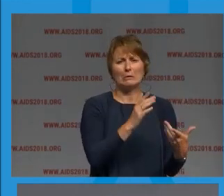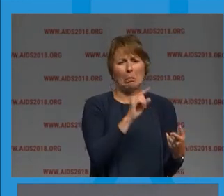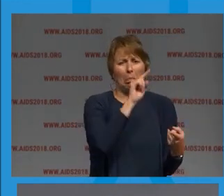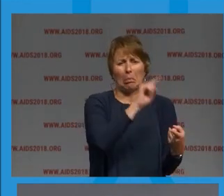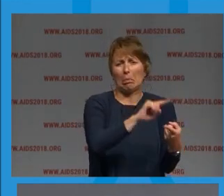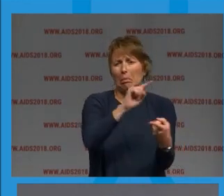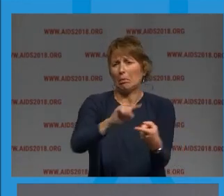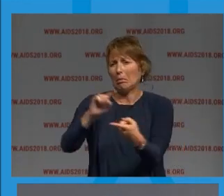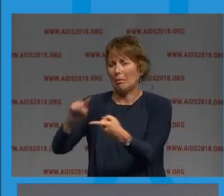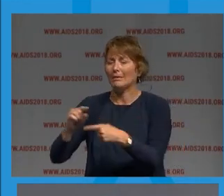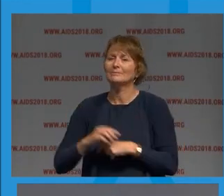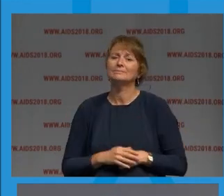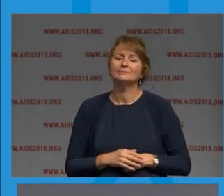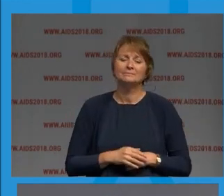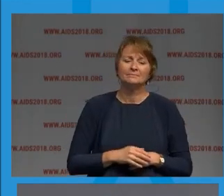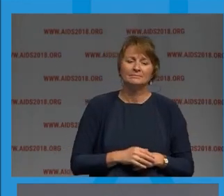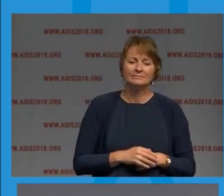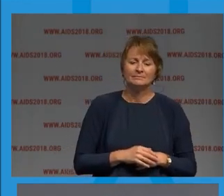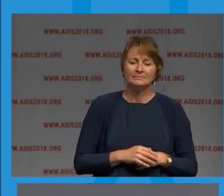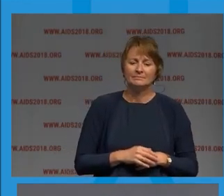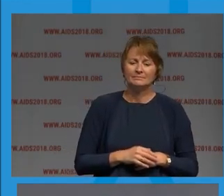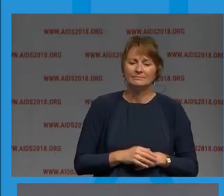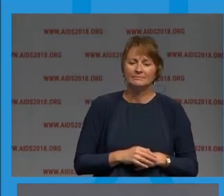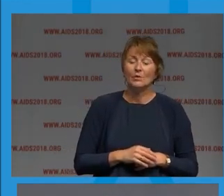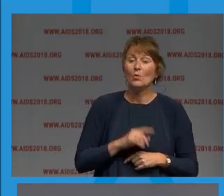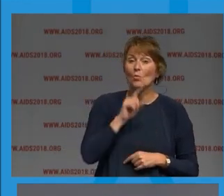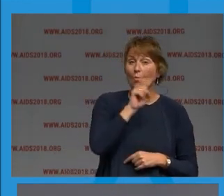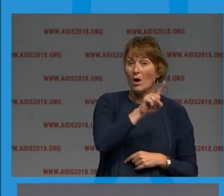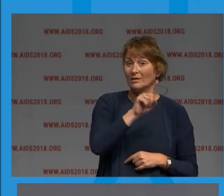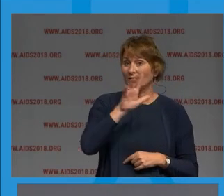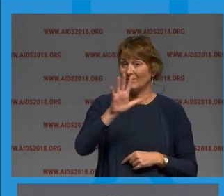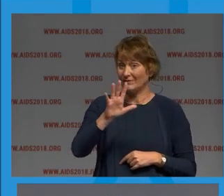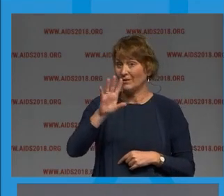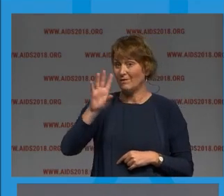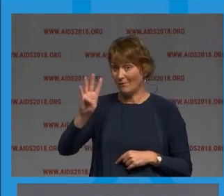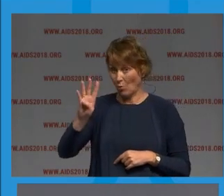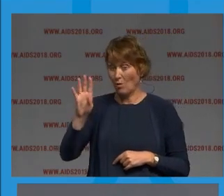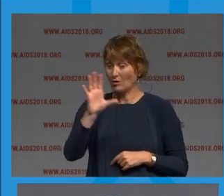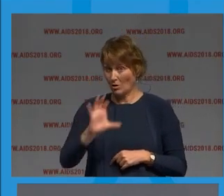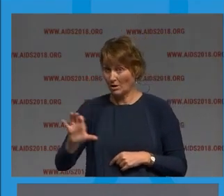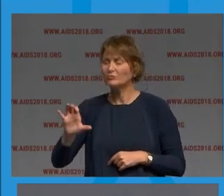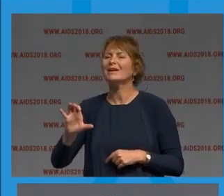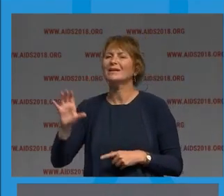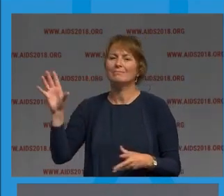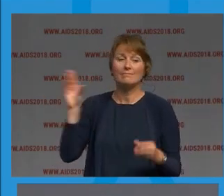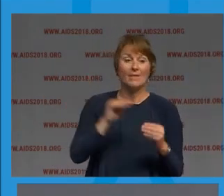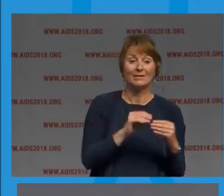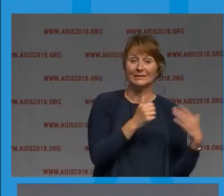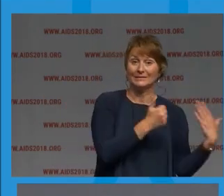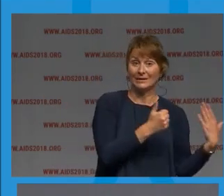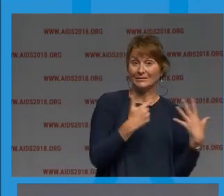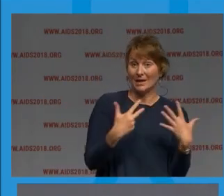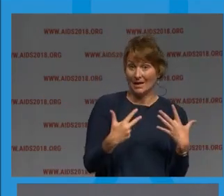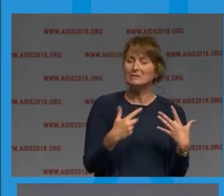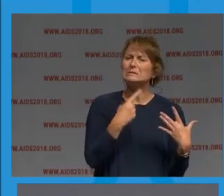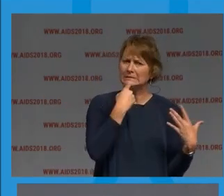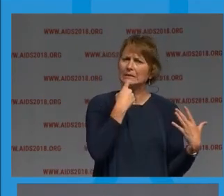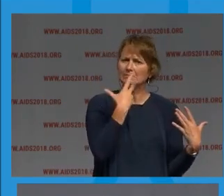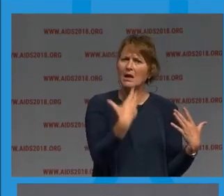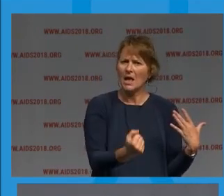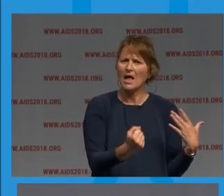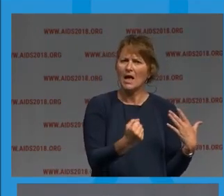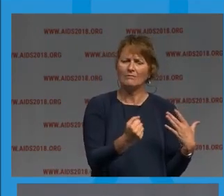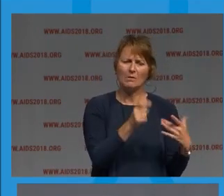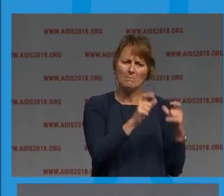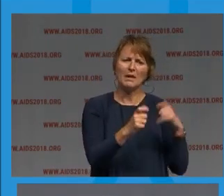68 out of 155 AIDS countries where injection drugs use is reported still not